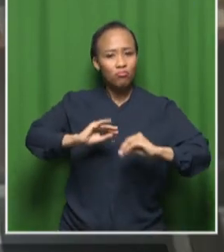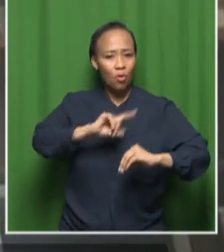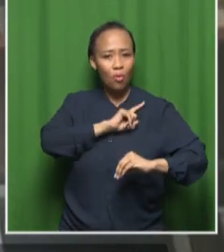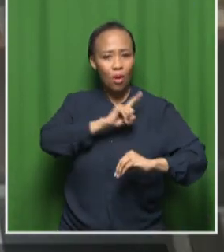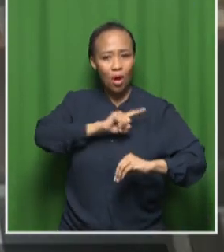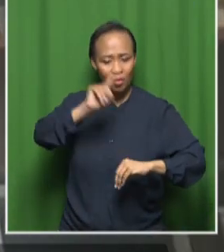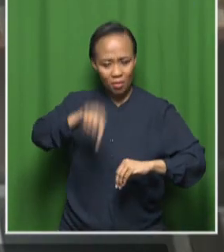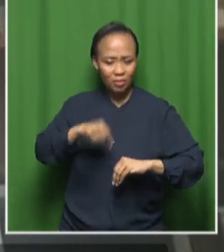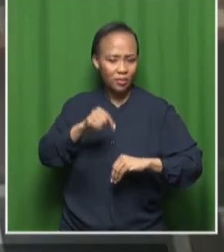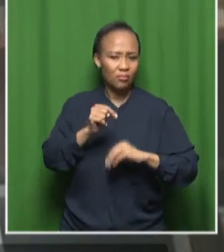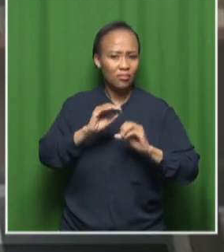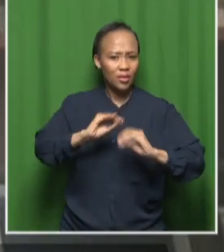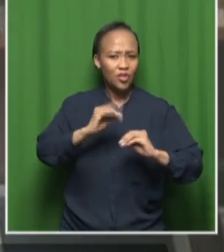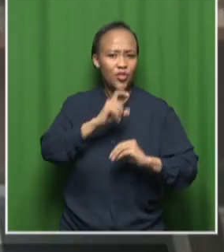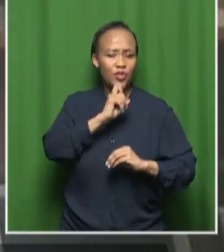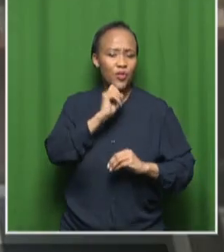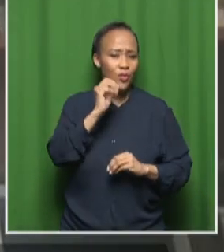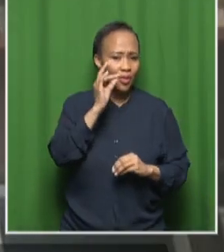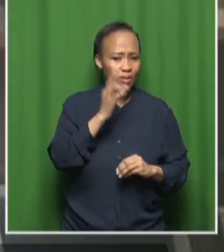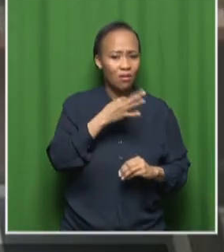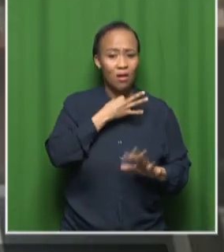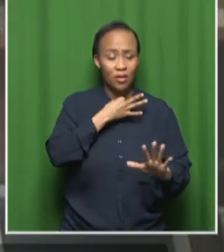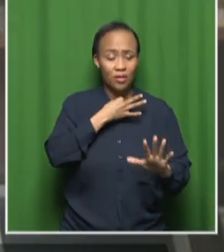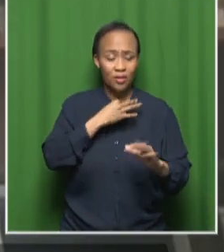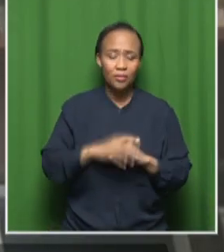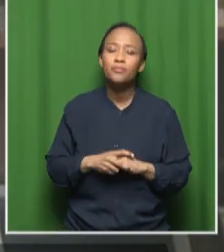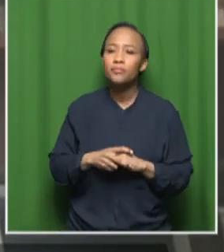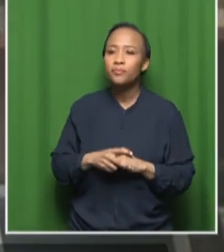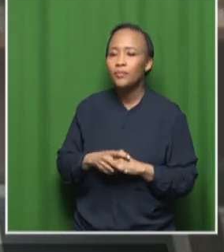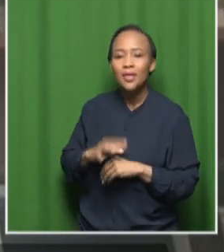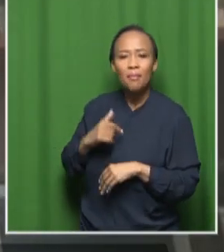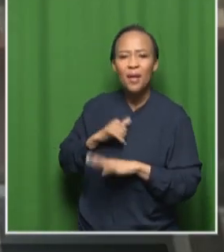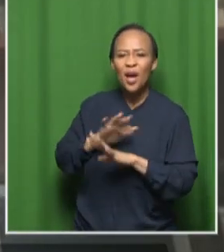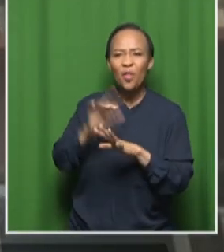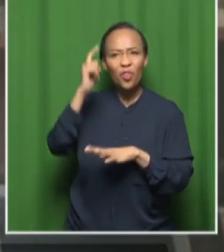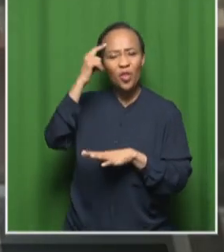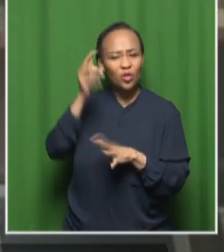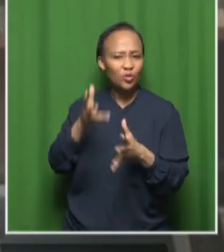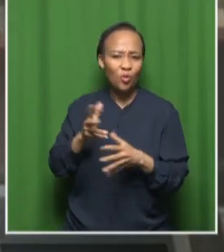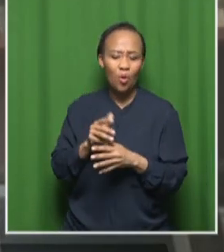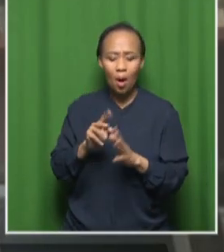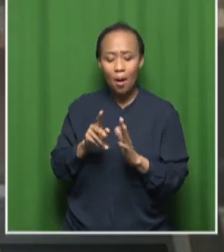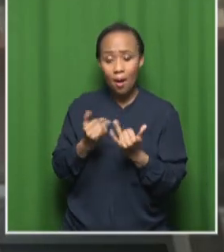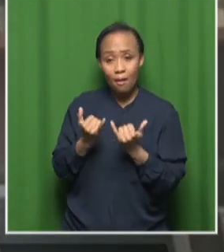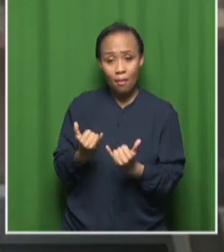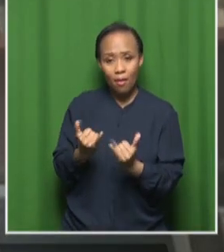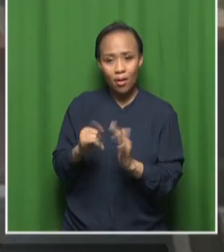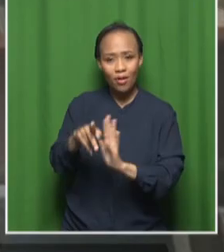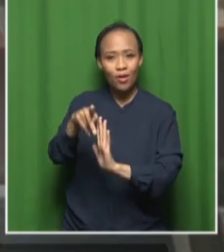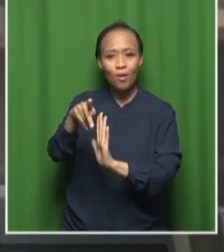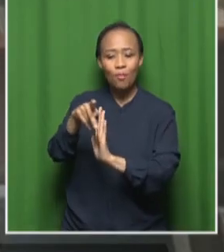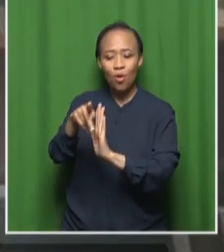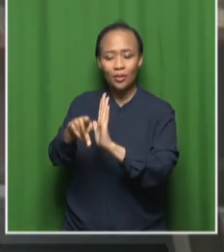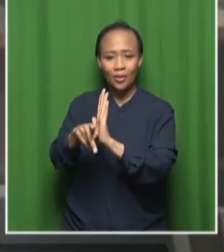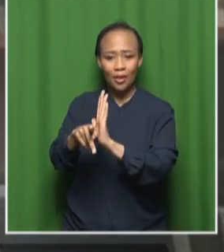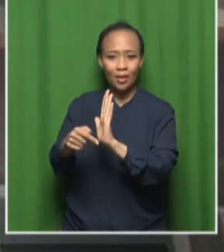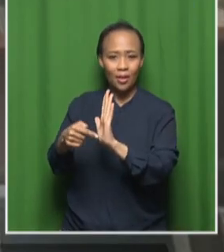I don't think that the current policy in any way covers the needs of students to learn